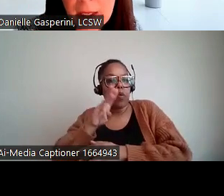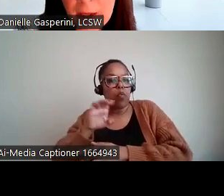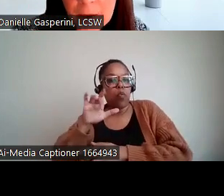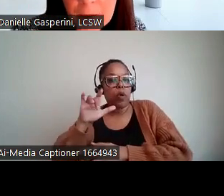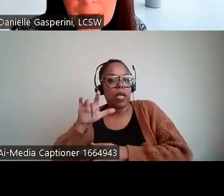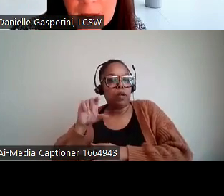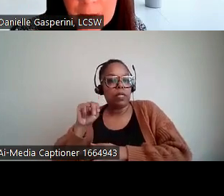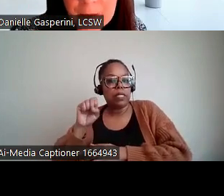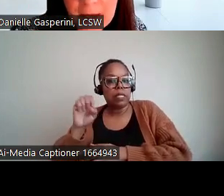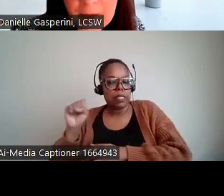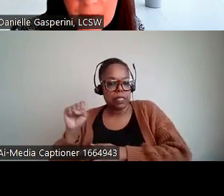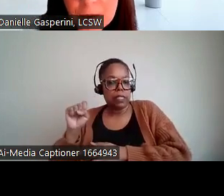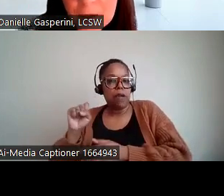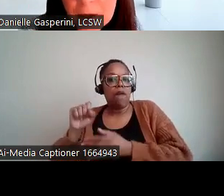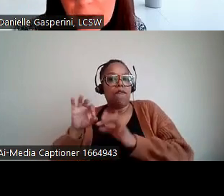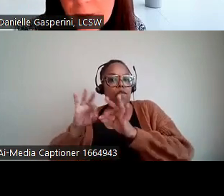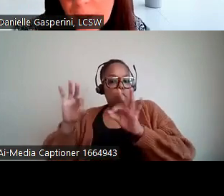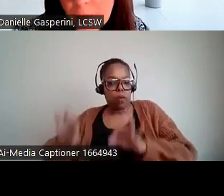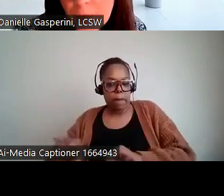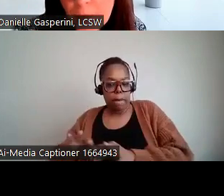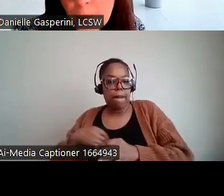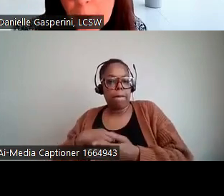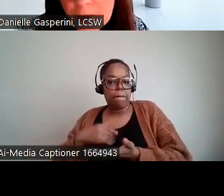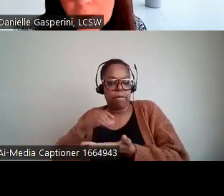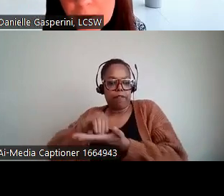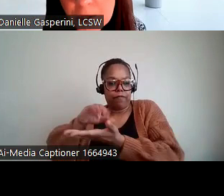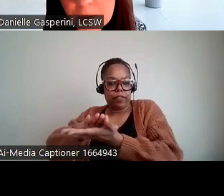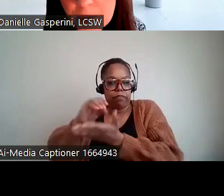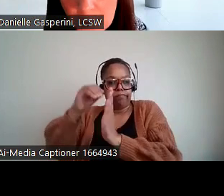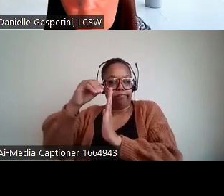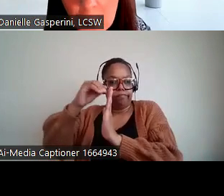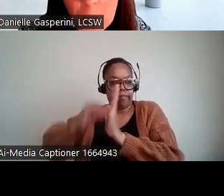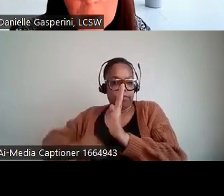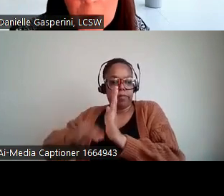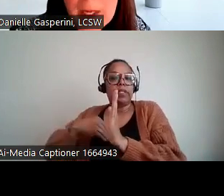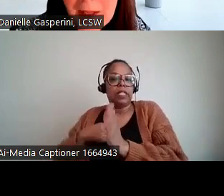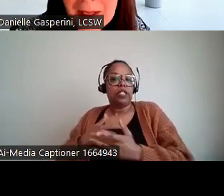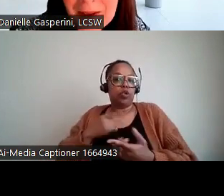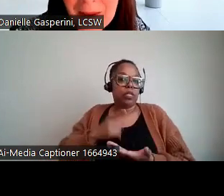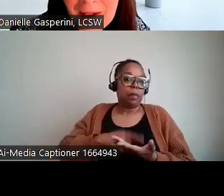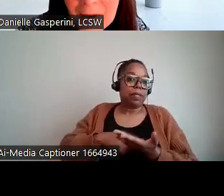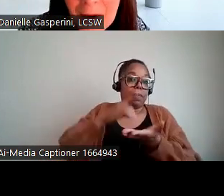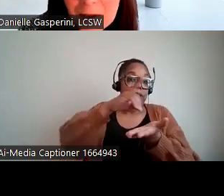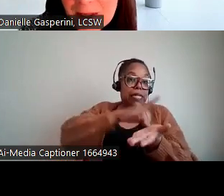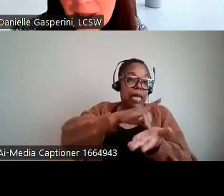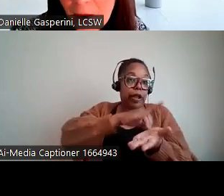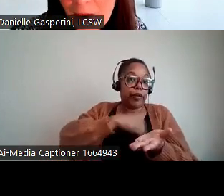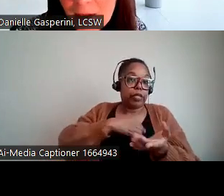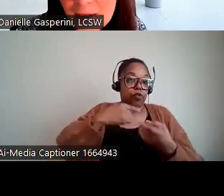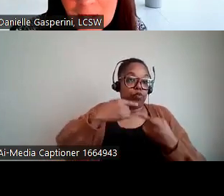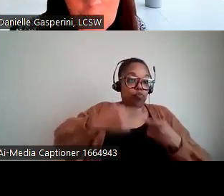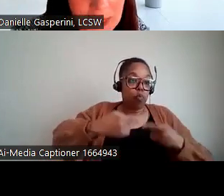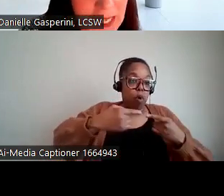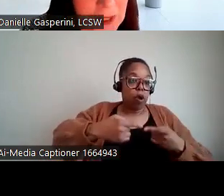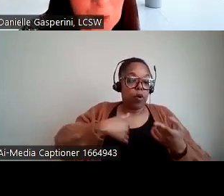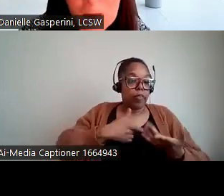they're, they struggle with who to refer to. And so we're quick. They can have a call to us in the